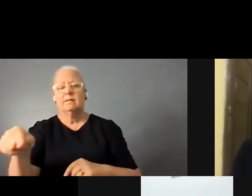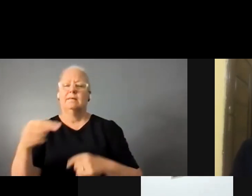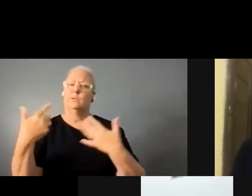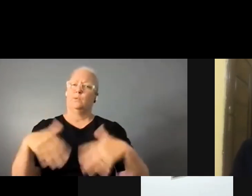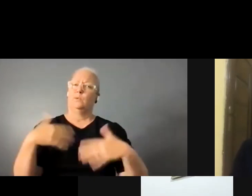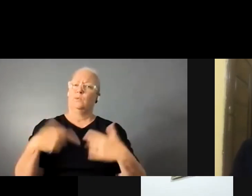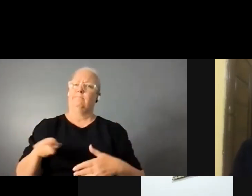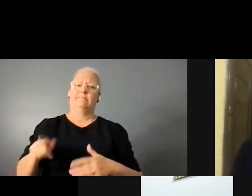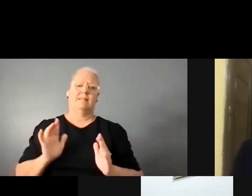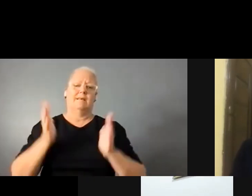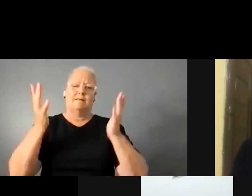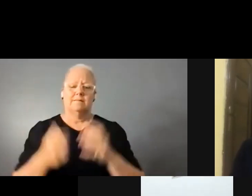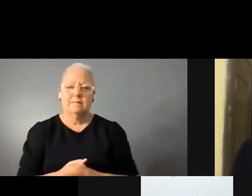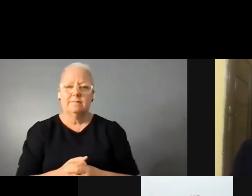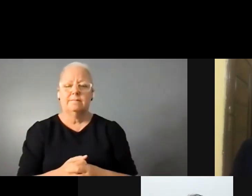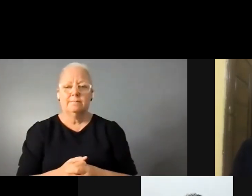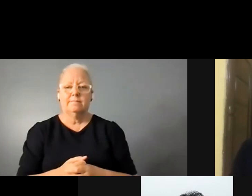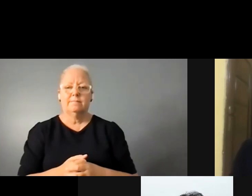So these were really valuable